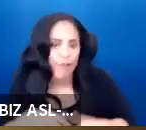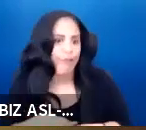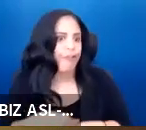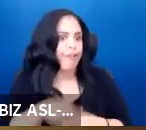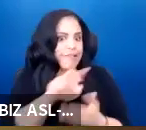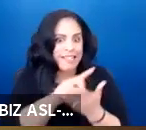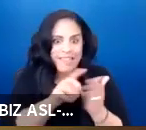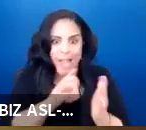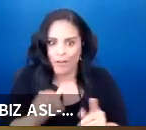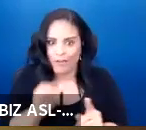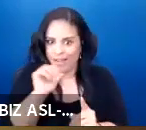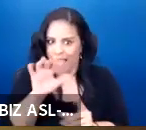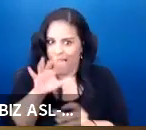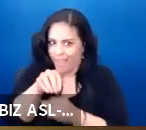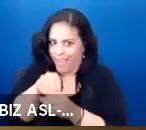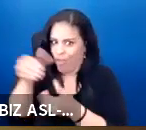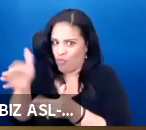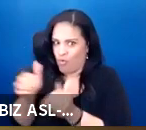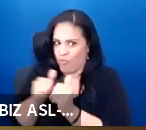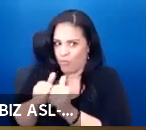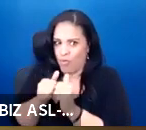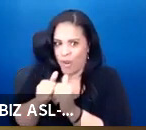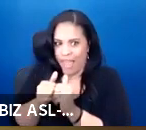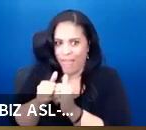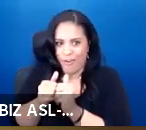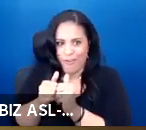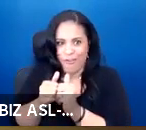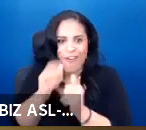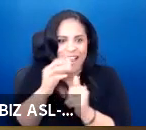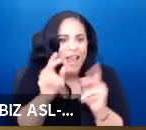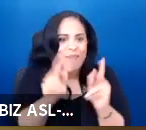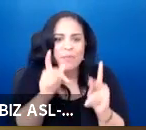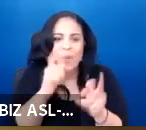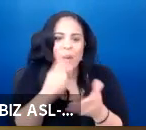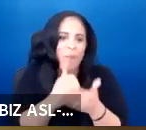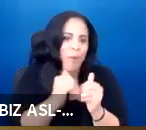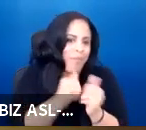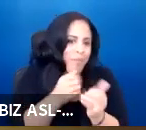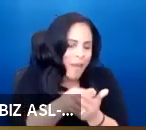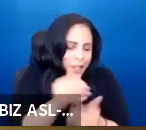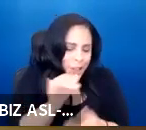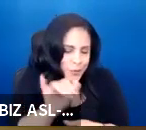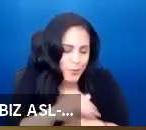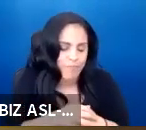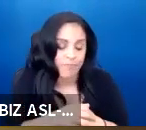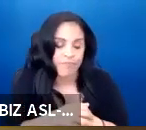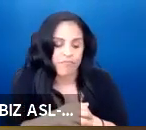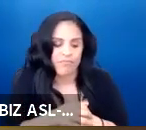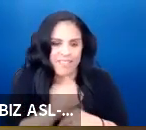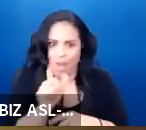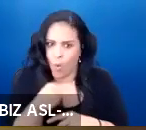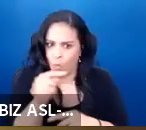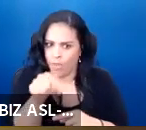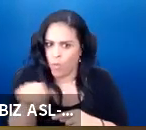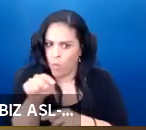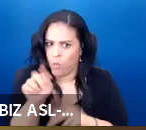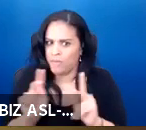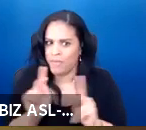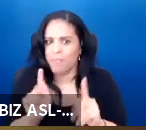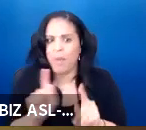not in a room together, and executives and people who help with money. It's not just those people, it's